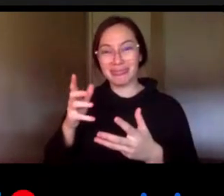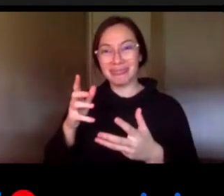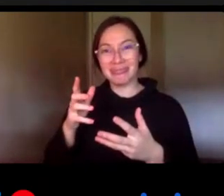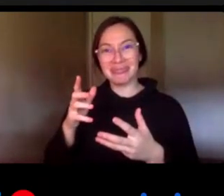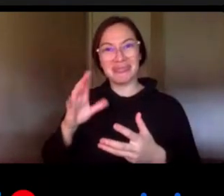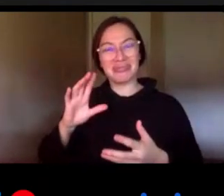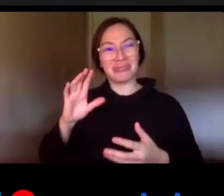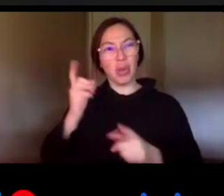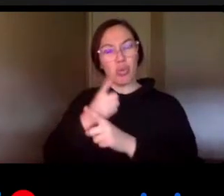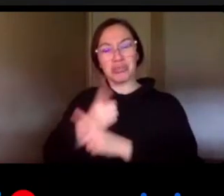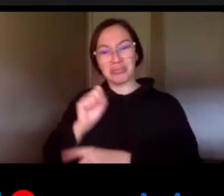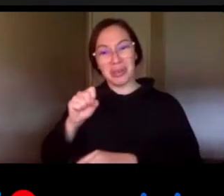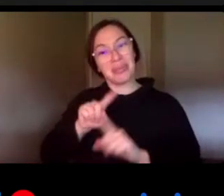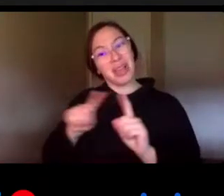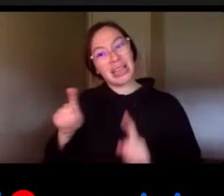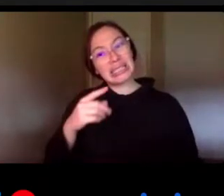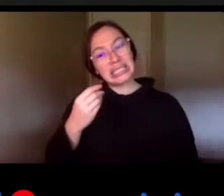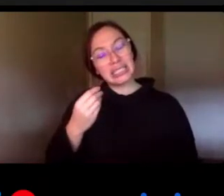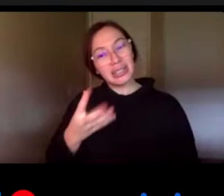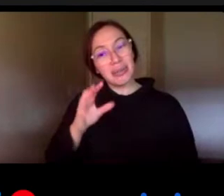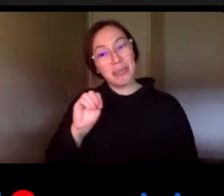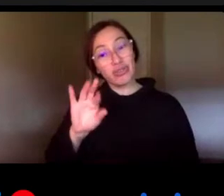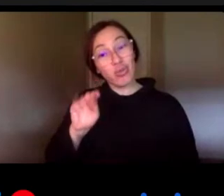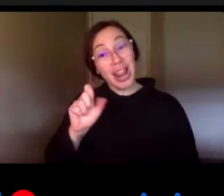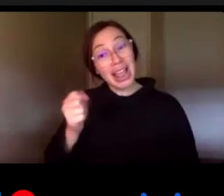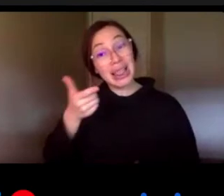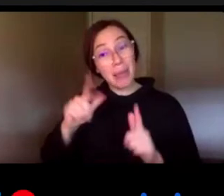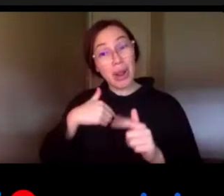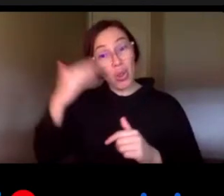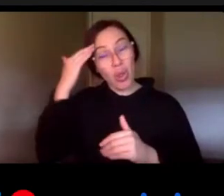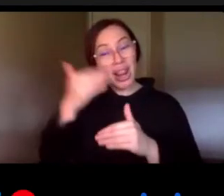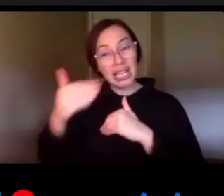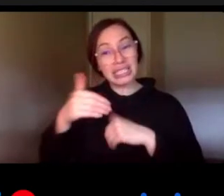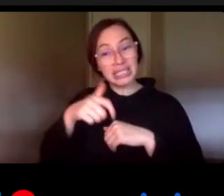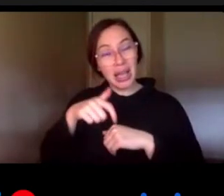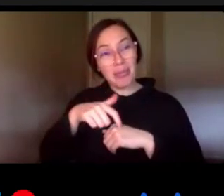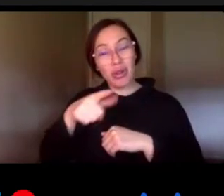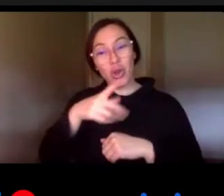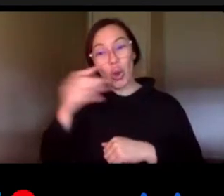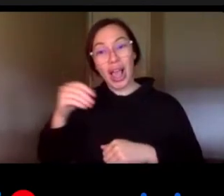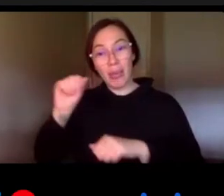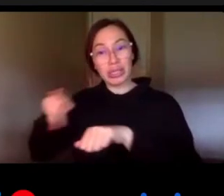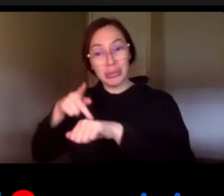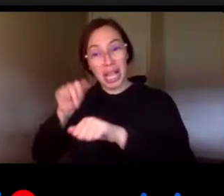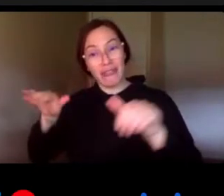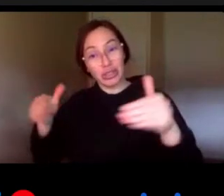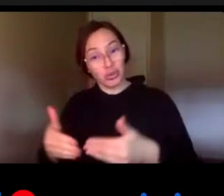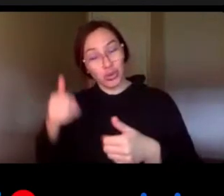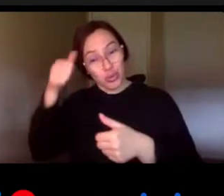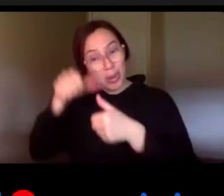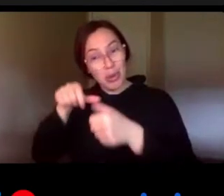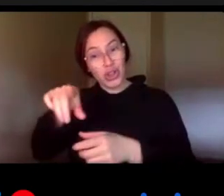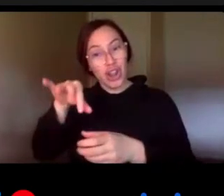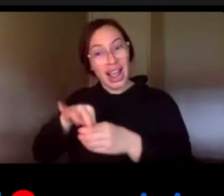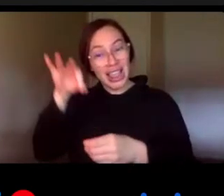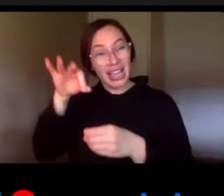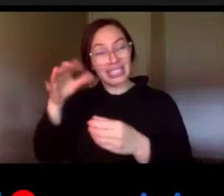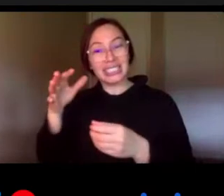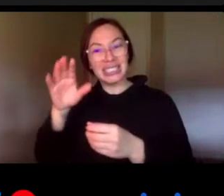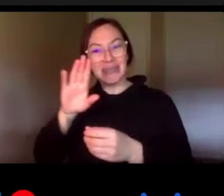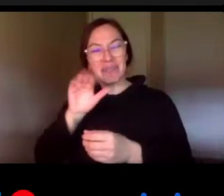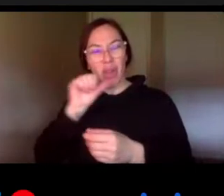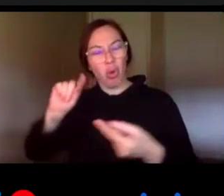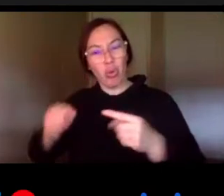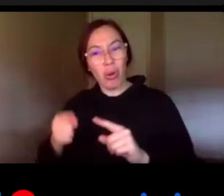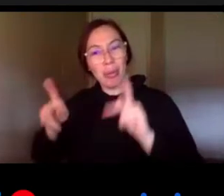capacity. But boy, Mr. Fuentes, let me know the next time you're going, because the principal can introduce you. Remember, you're elected at large. Never hurts a bit for people to